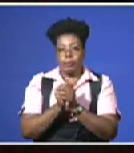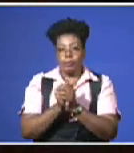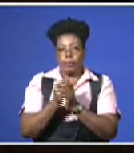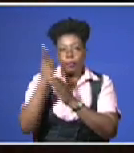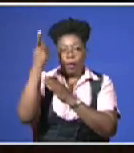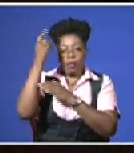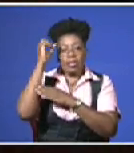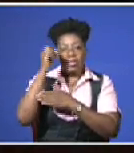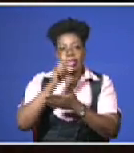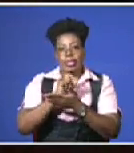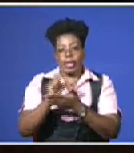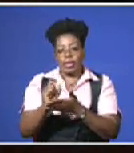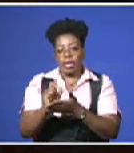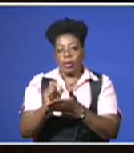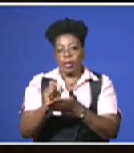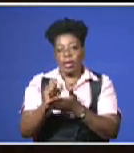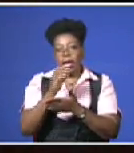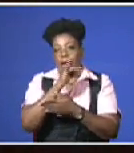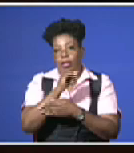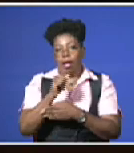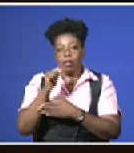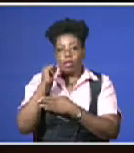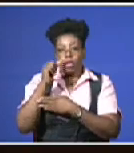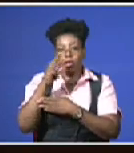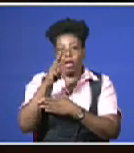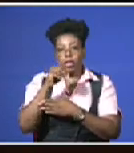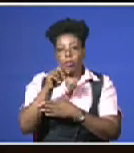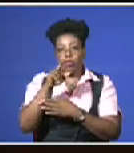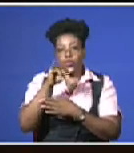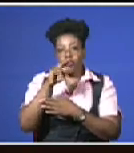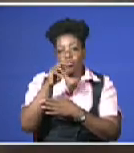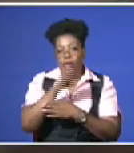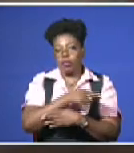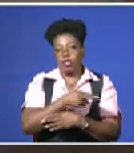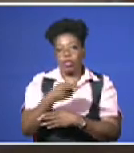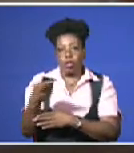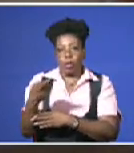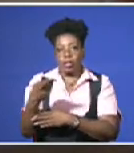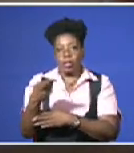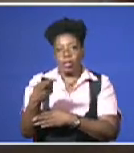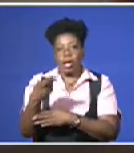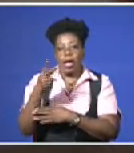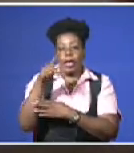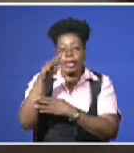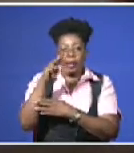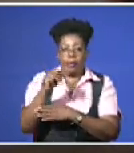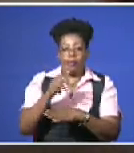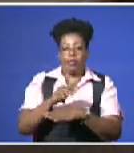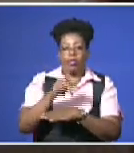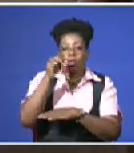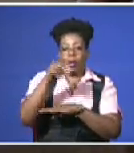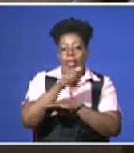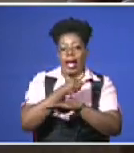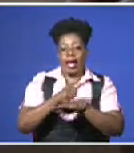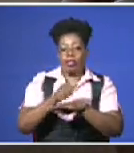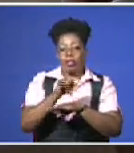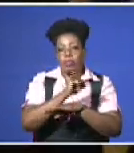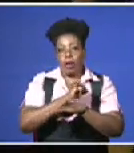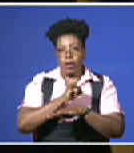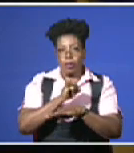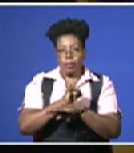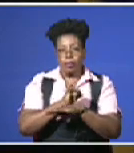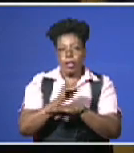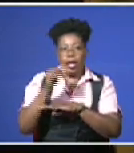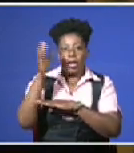Parliamentary Secretary in the Ministry of Agriculture and Marine Resources and Member of Parliament for North Andros and the Barrie Islands, Carlton